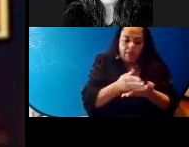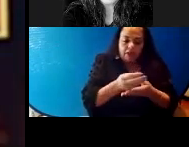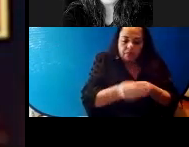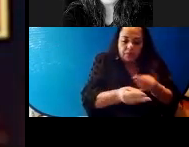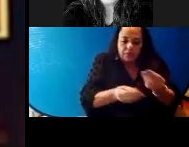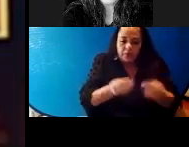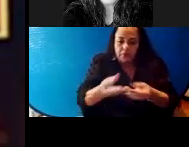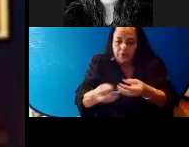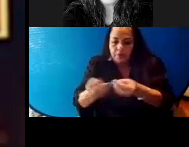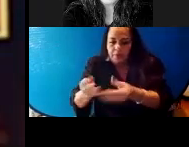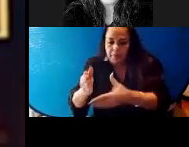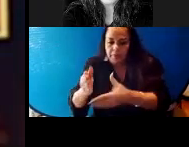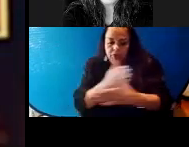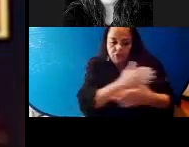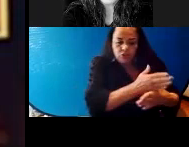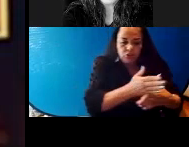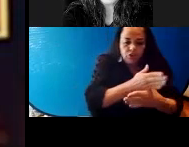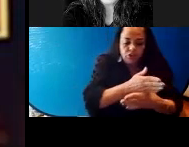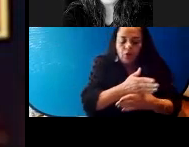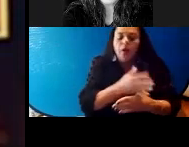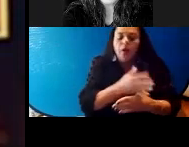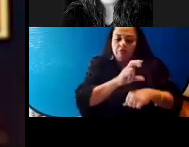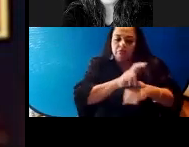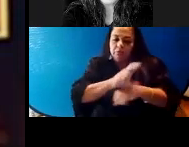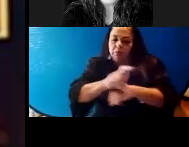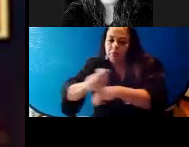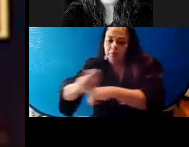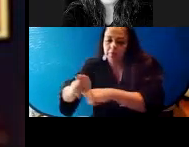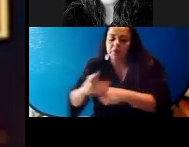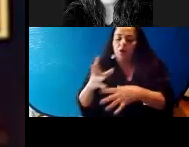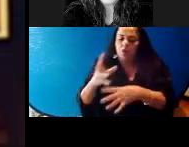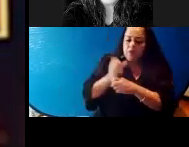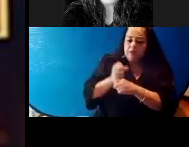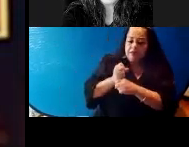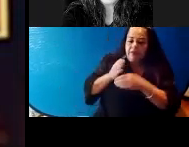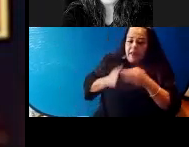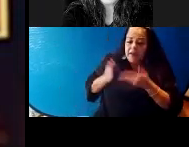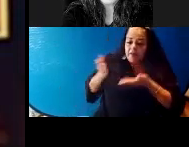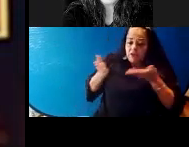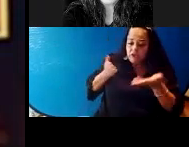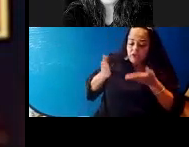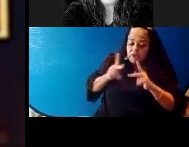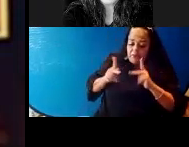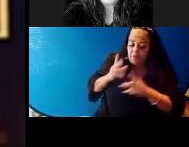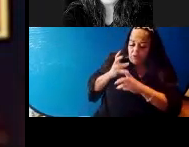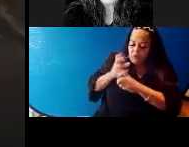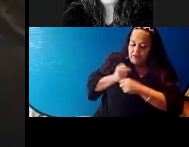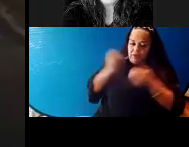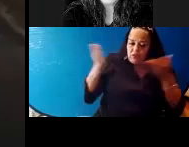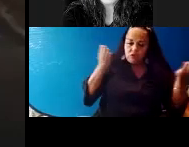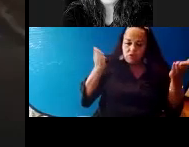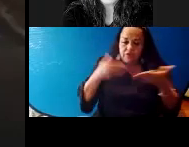to be determined and impacted by those who are actually on the receiving end of these services. So we can go to the next